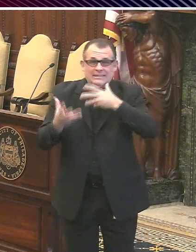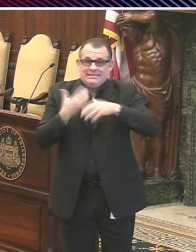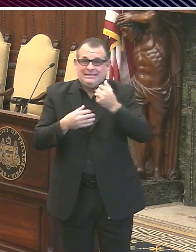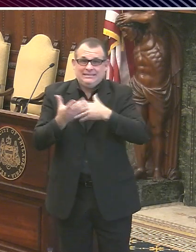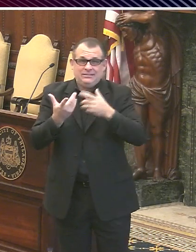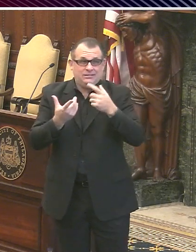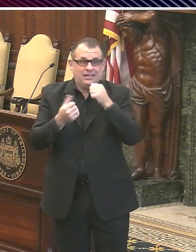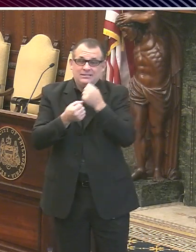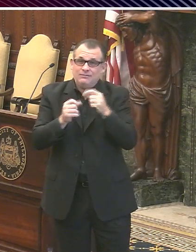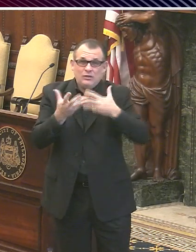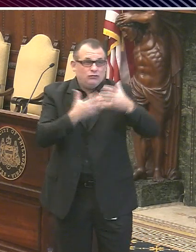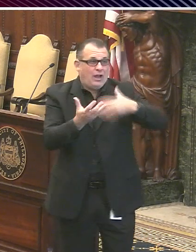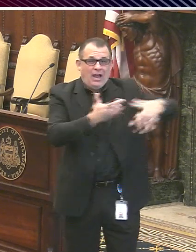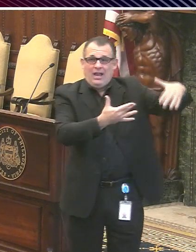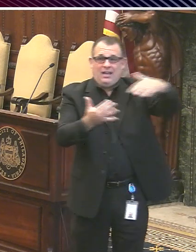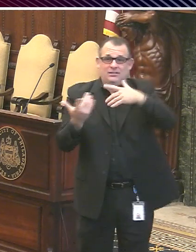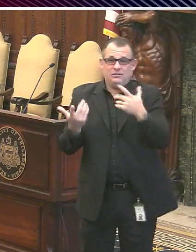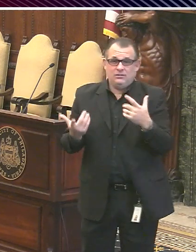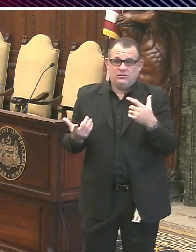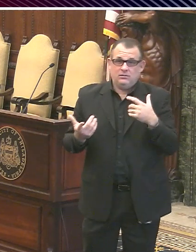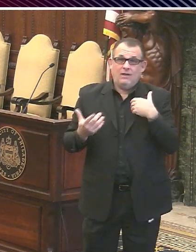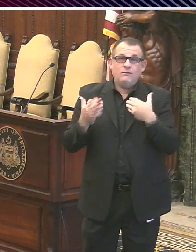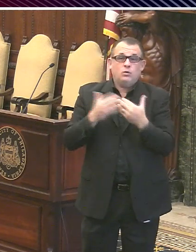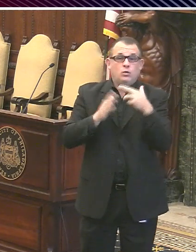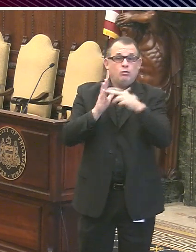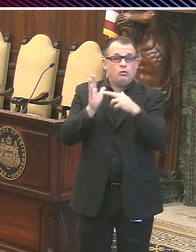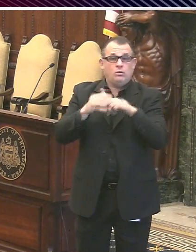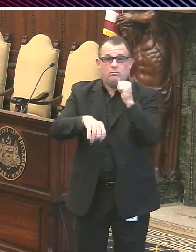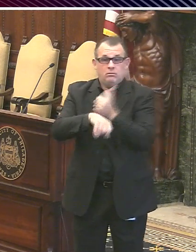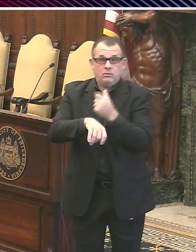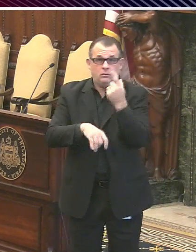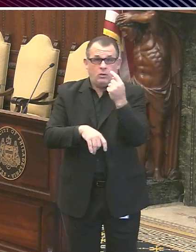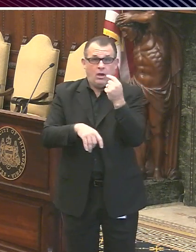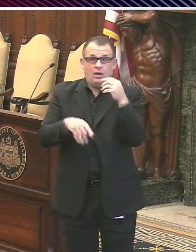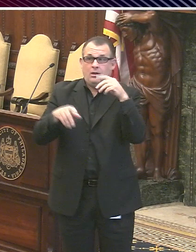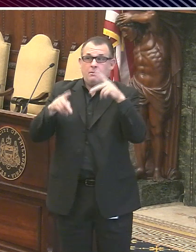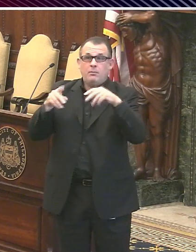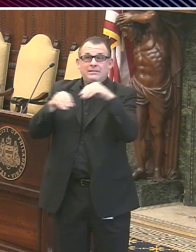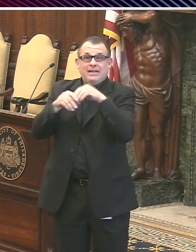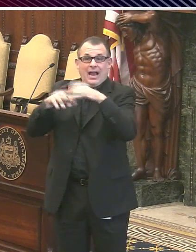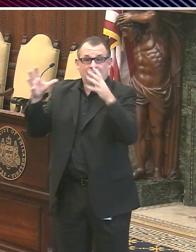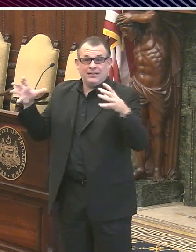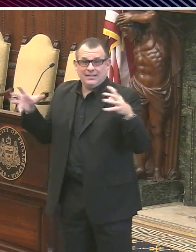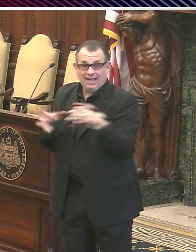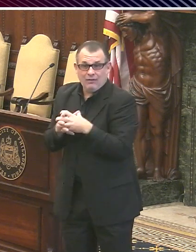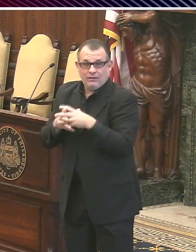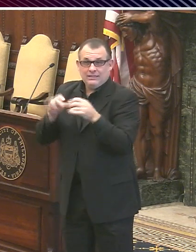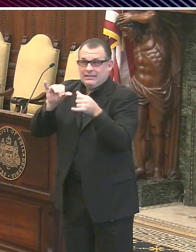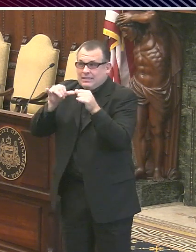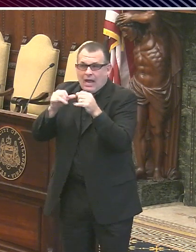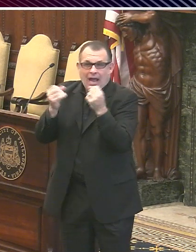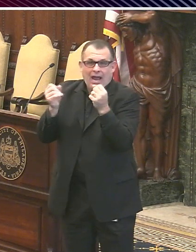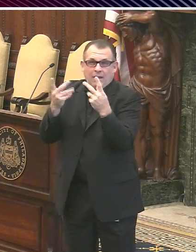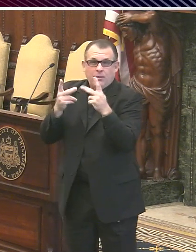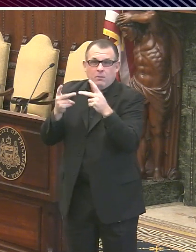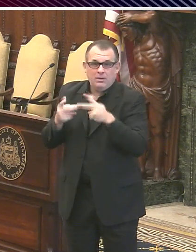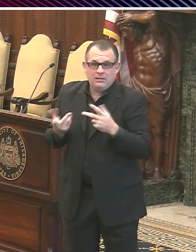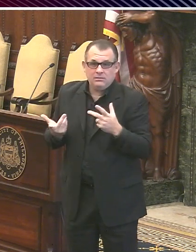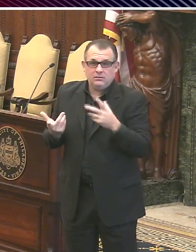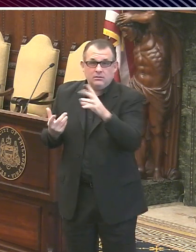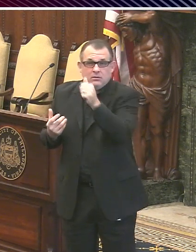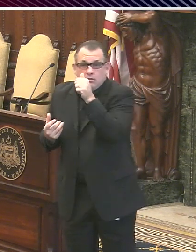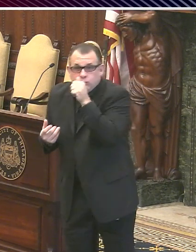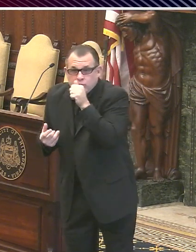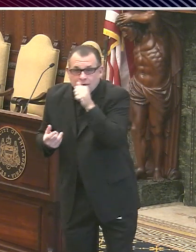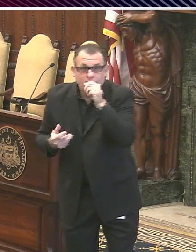the specifics. We will prohibit indoor gatherings or events of any size in any location, public or private.